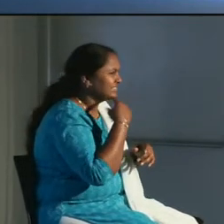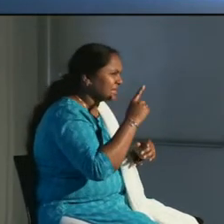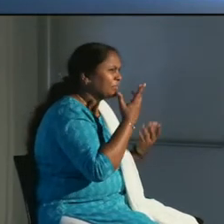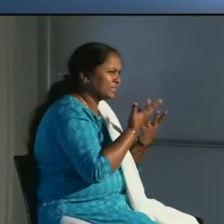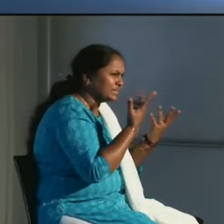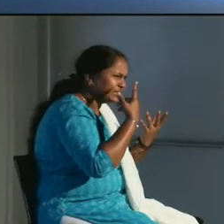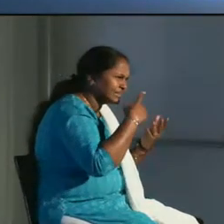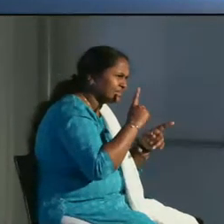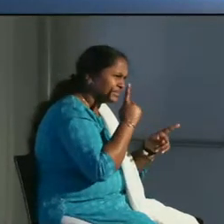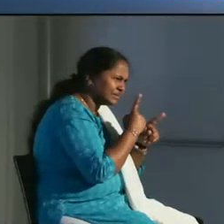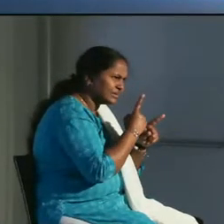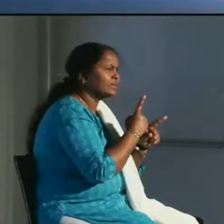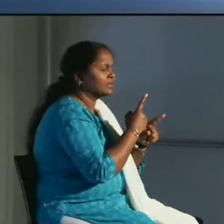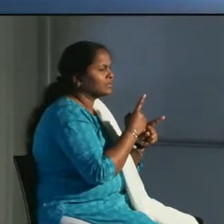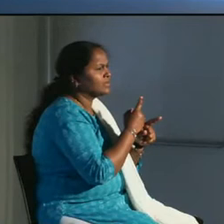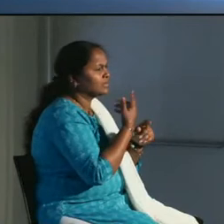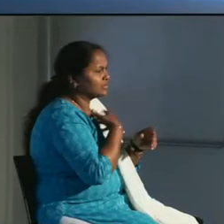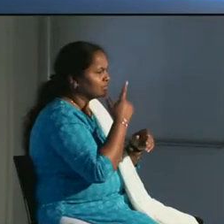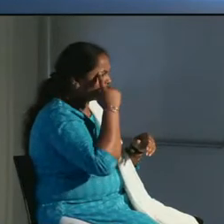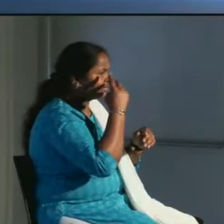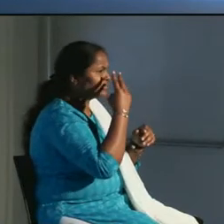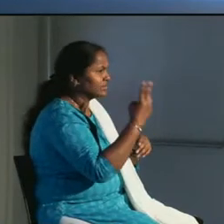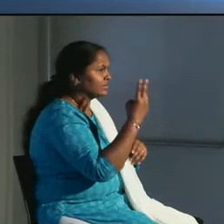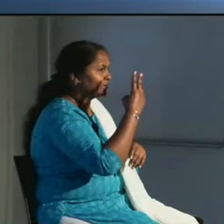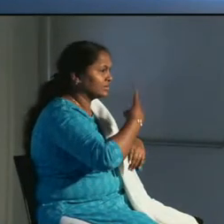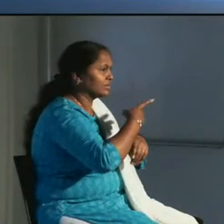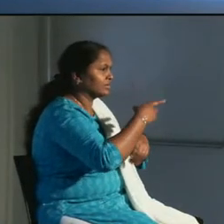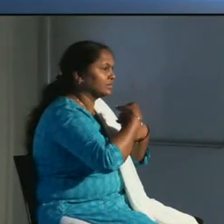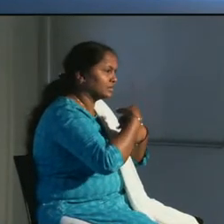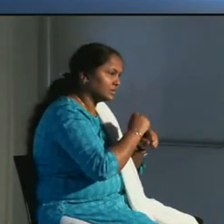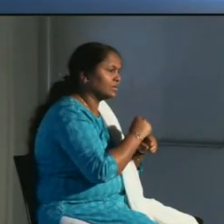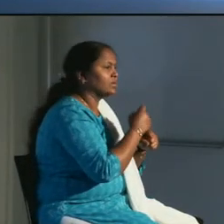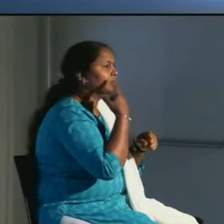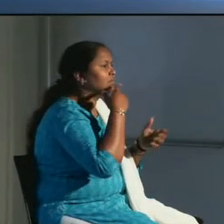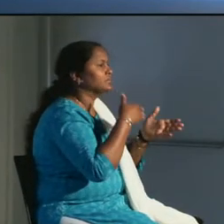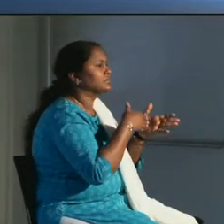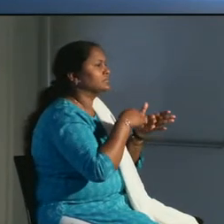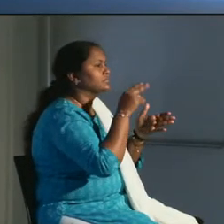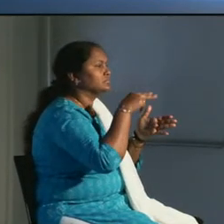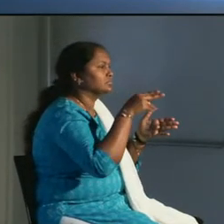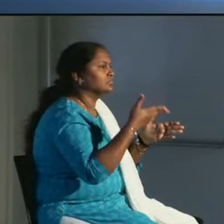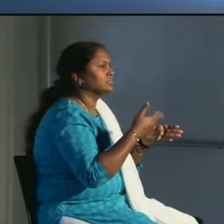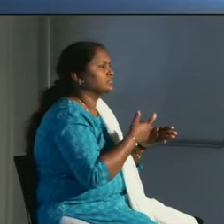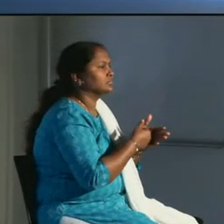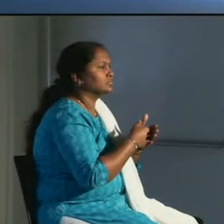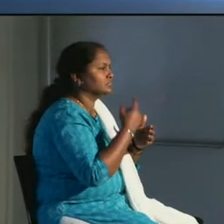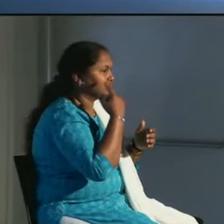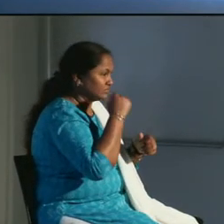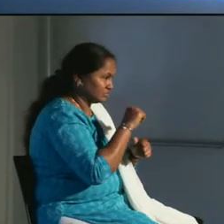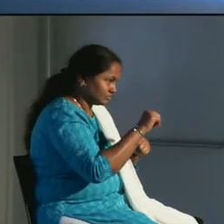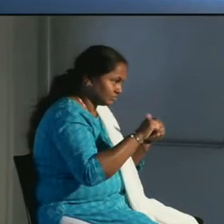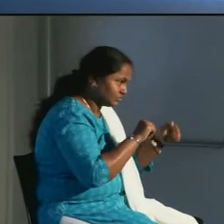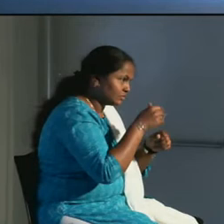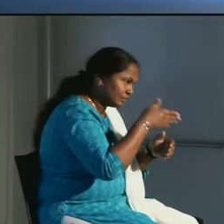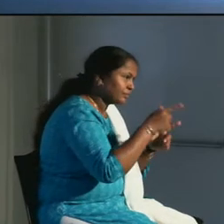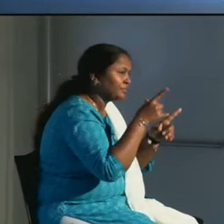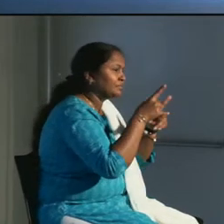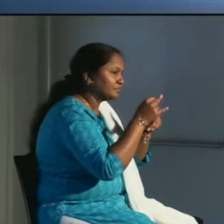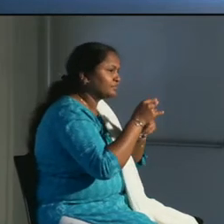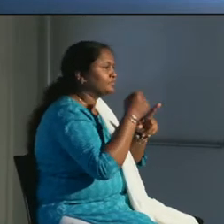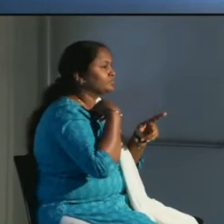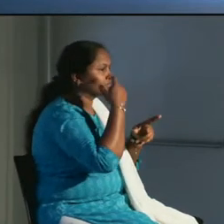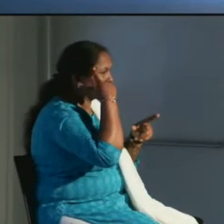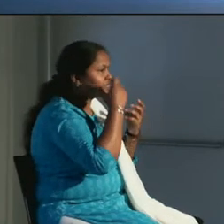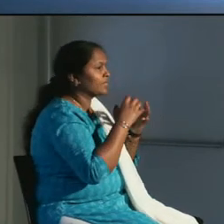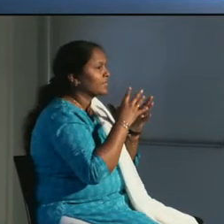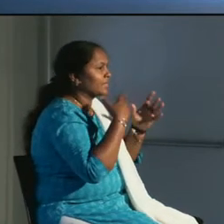It took me over 3 days to just make the drawing. But in the process of doing this, I spent